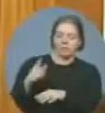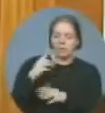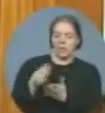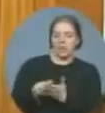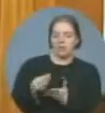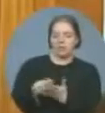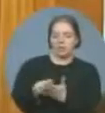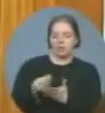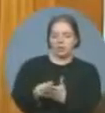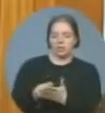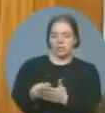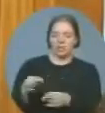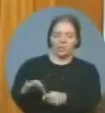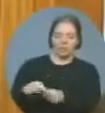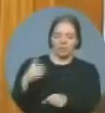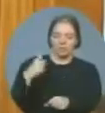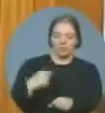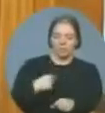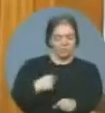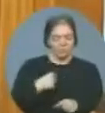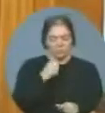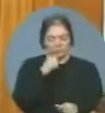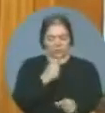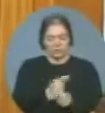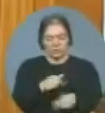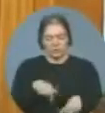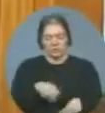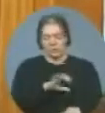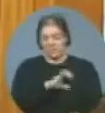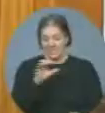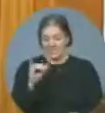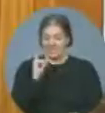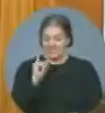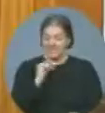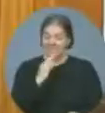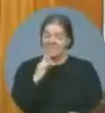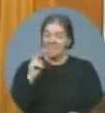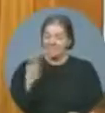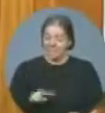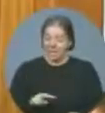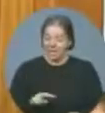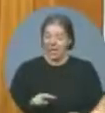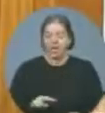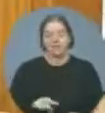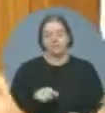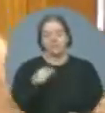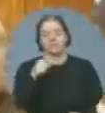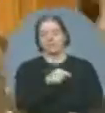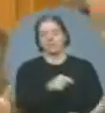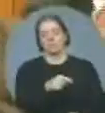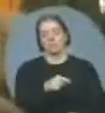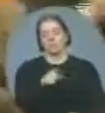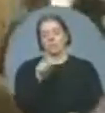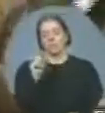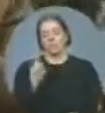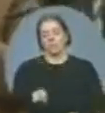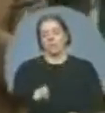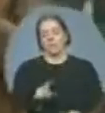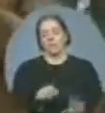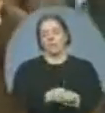true, he must resign.